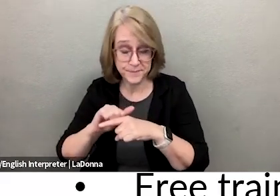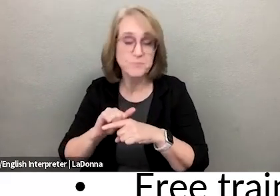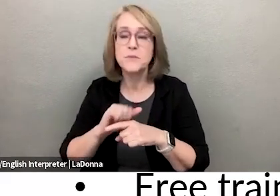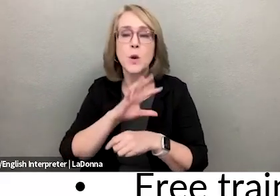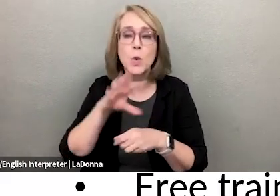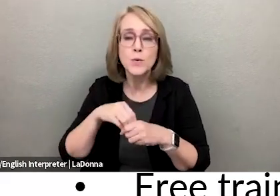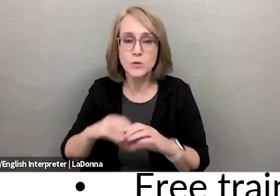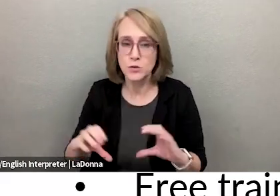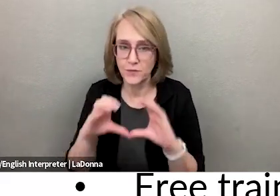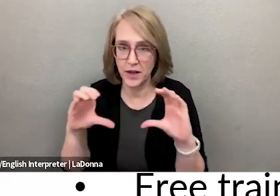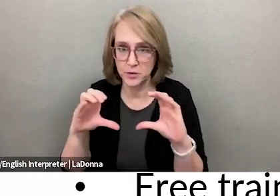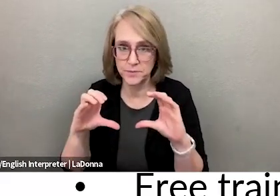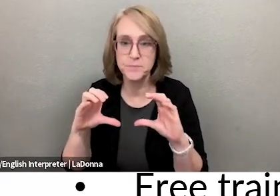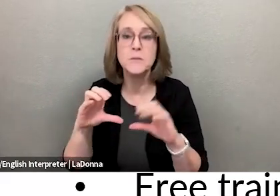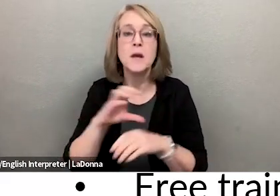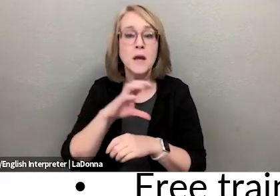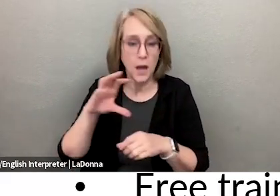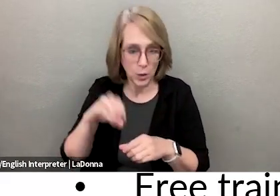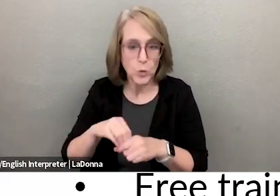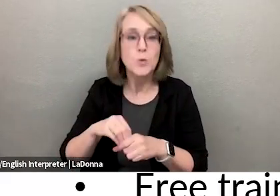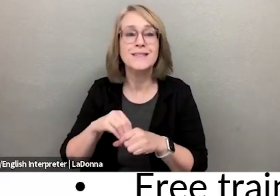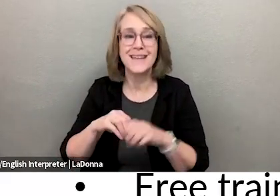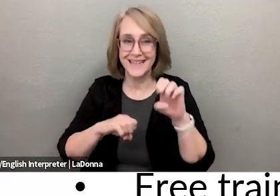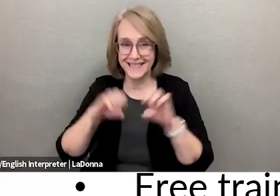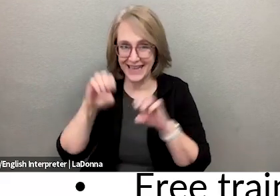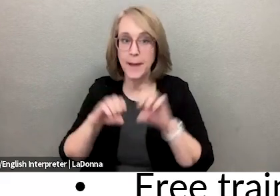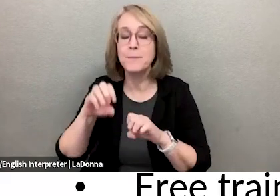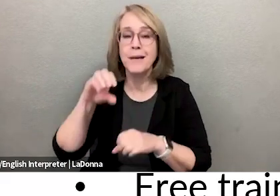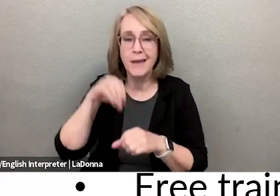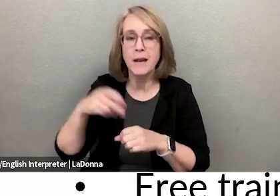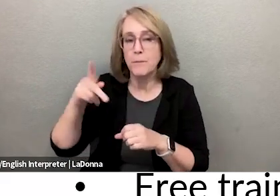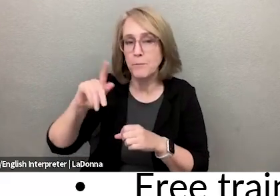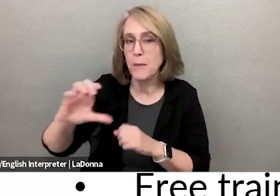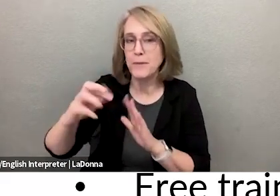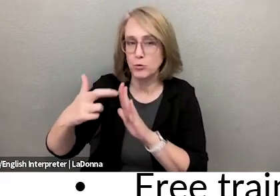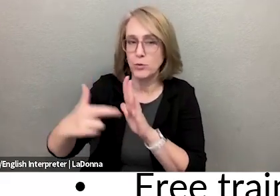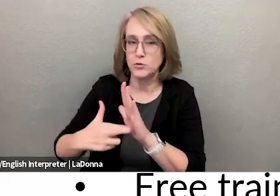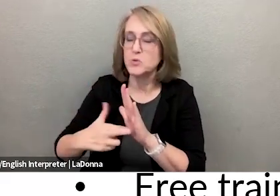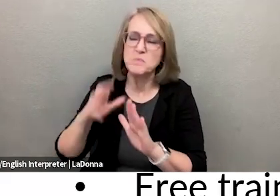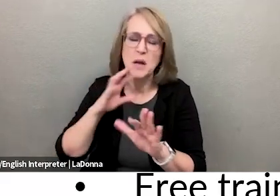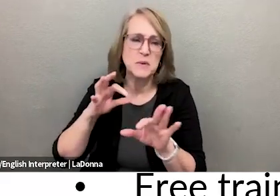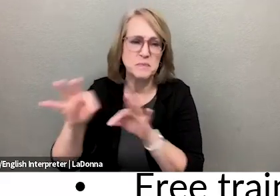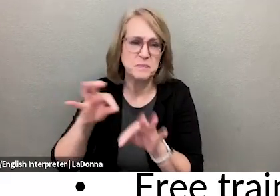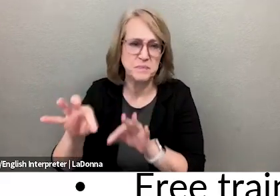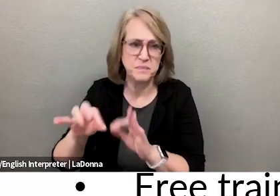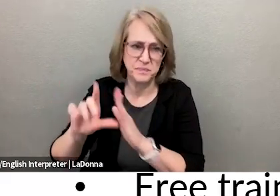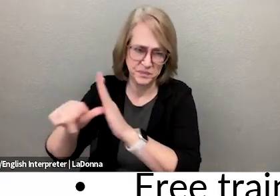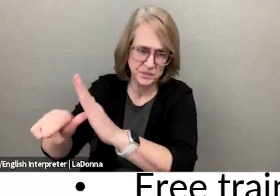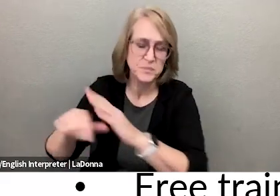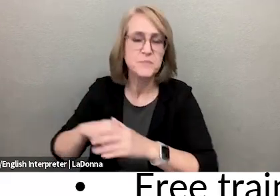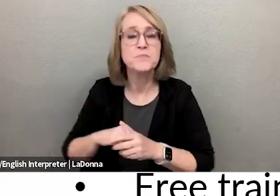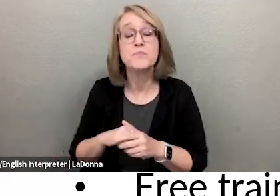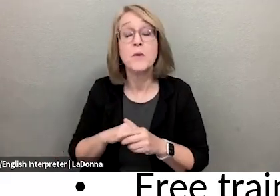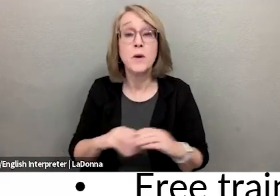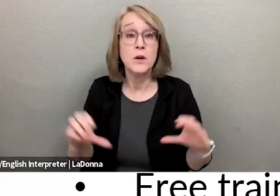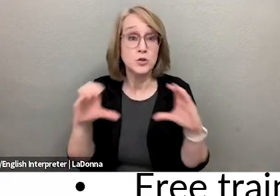certification, it does include a proctored exam and a public registry that I'll talk about in a little bit. The